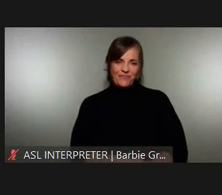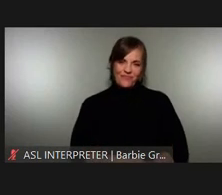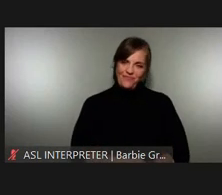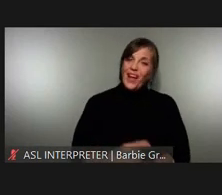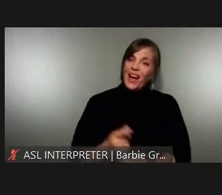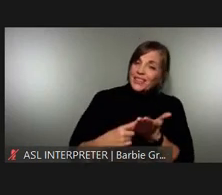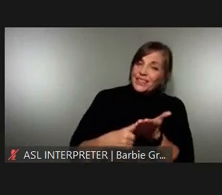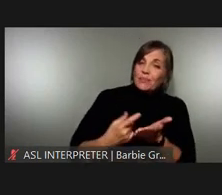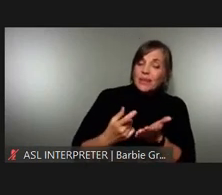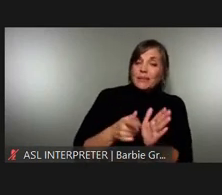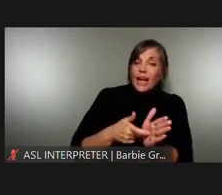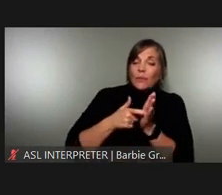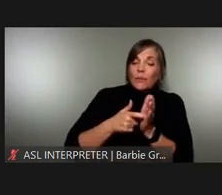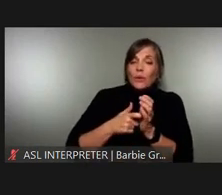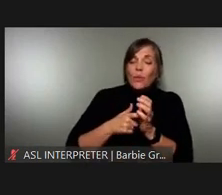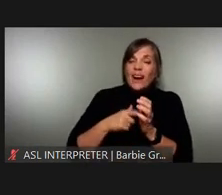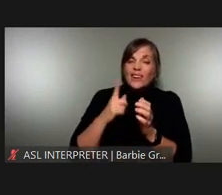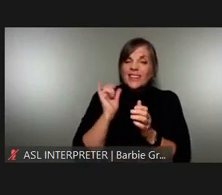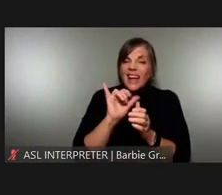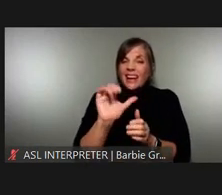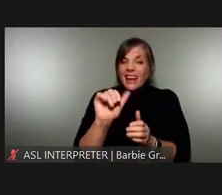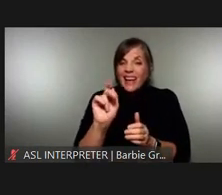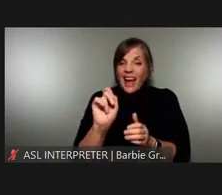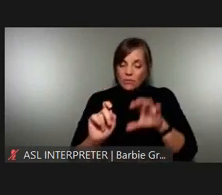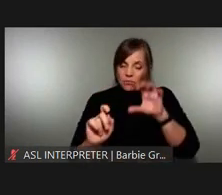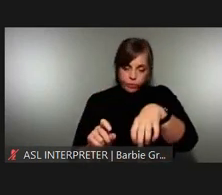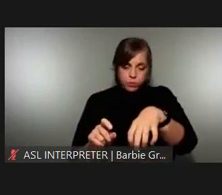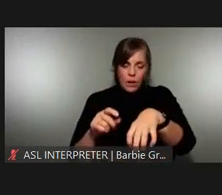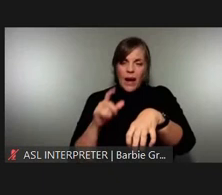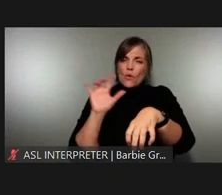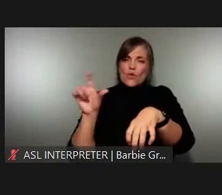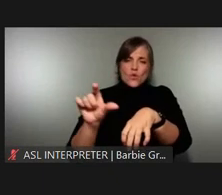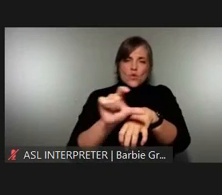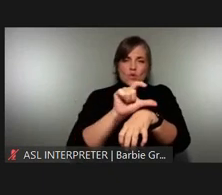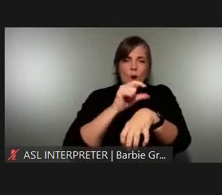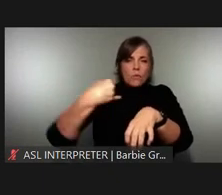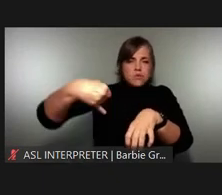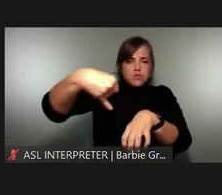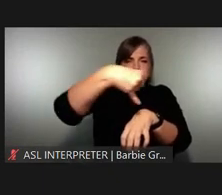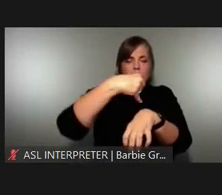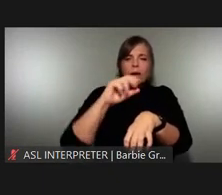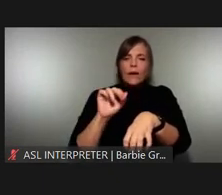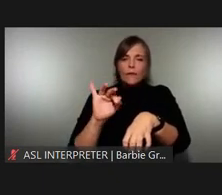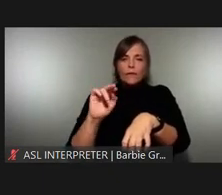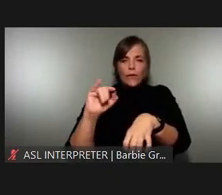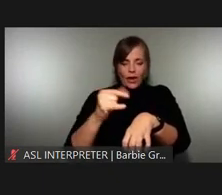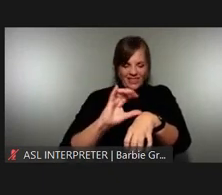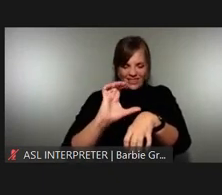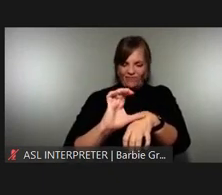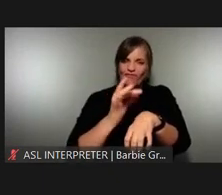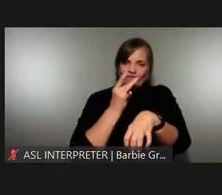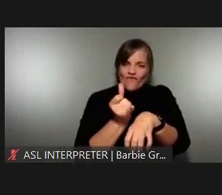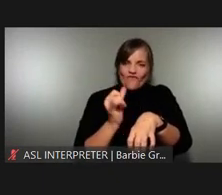top, but it also requires great cake. It requires the policy changes as well as the wonderful ability to be